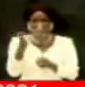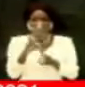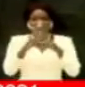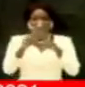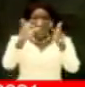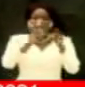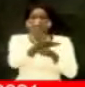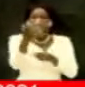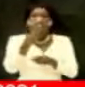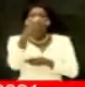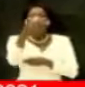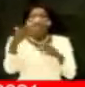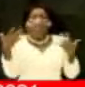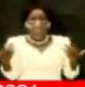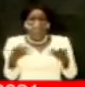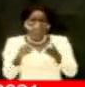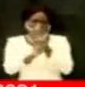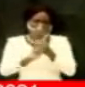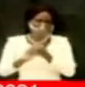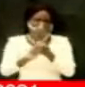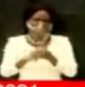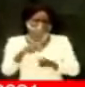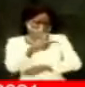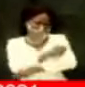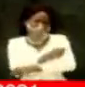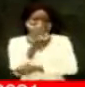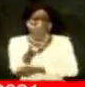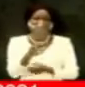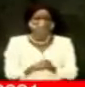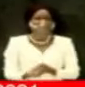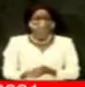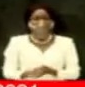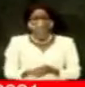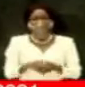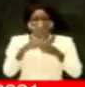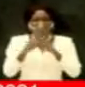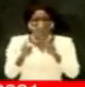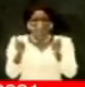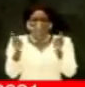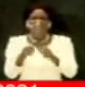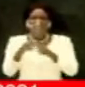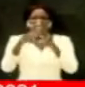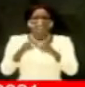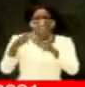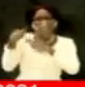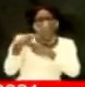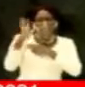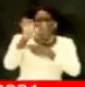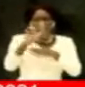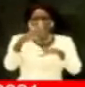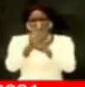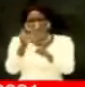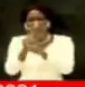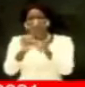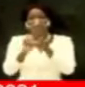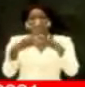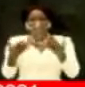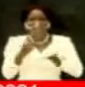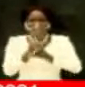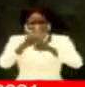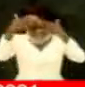to the general public in relation to the COVID vaccines, but also maybe briefly the role of civil society they can play as